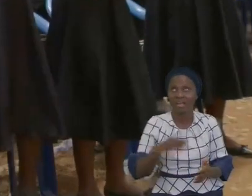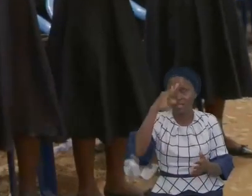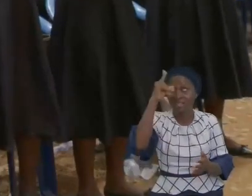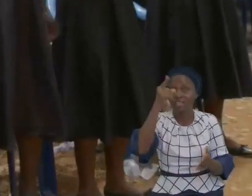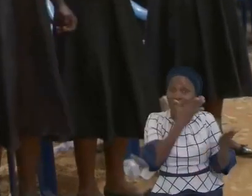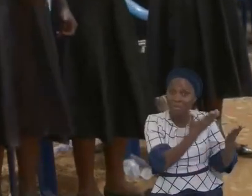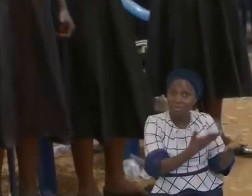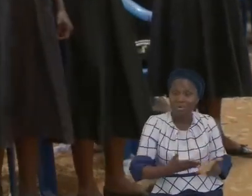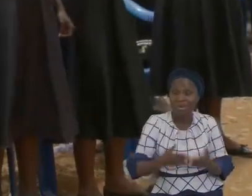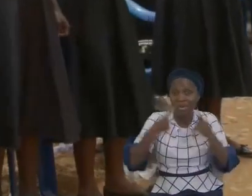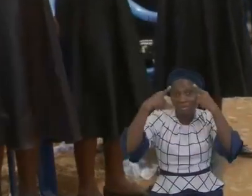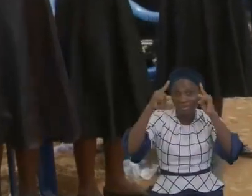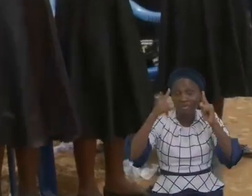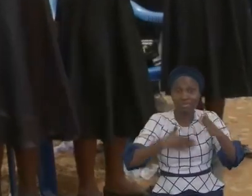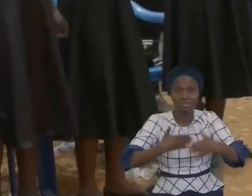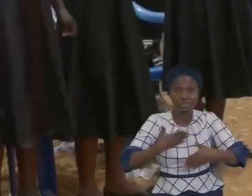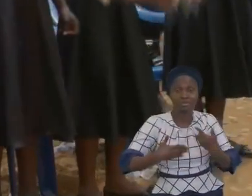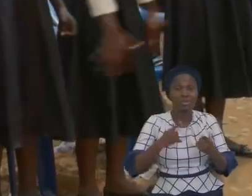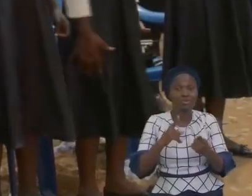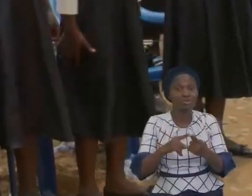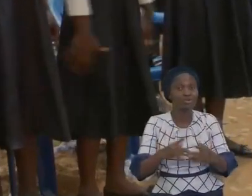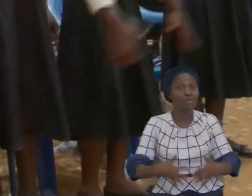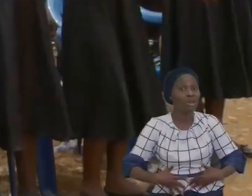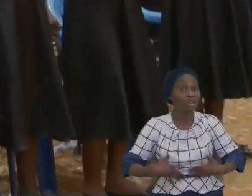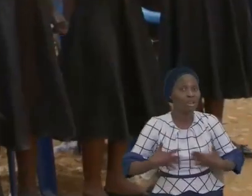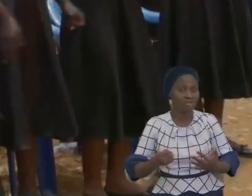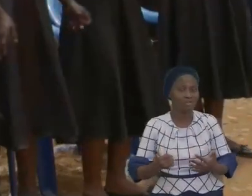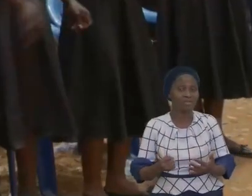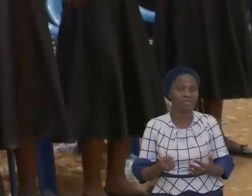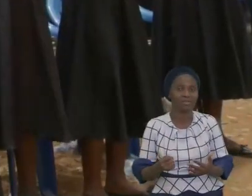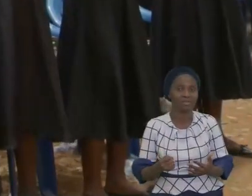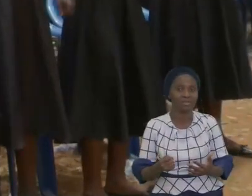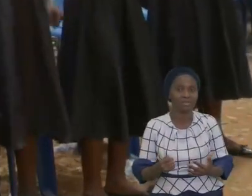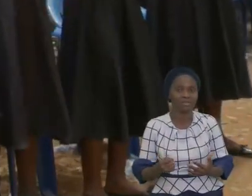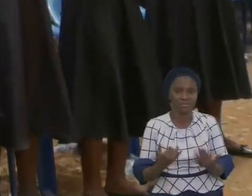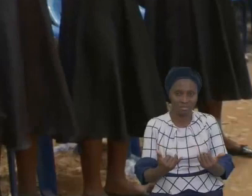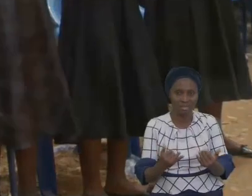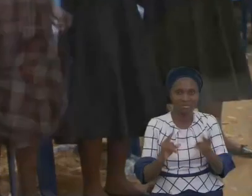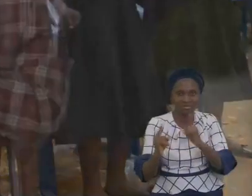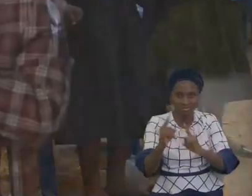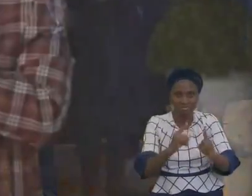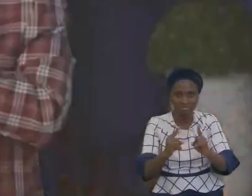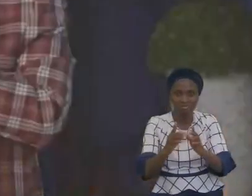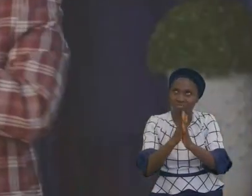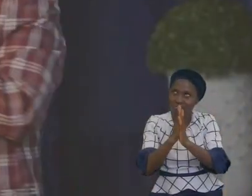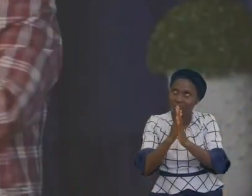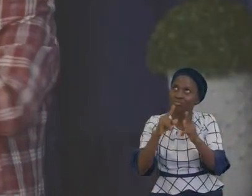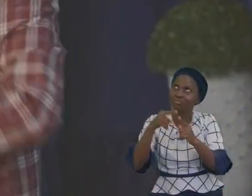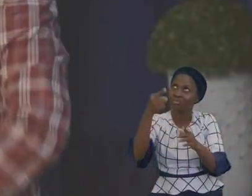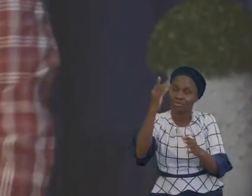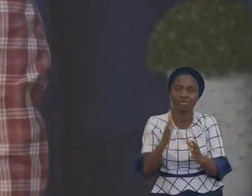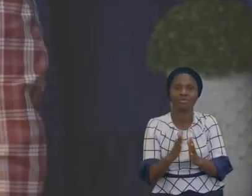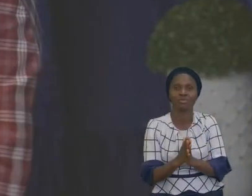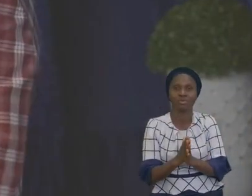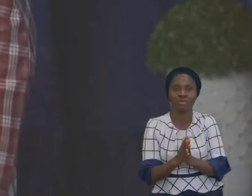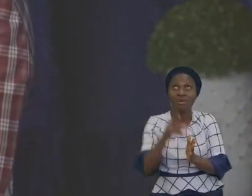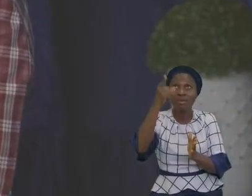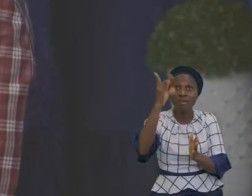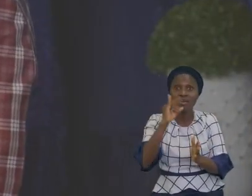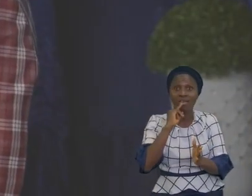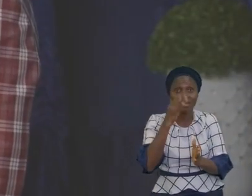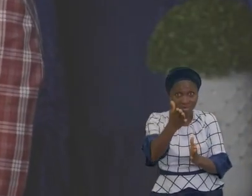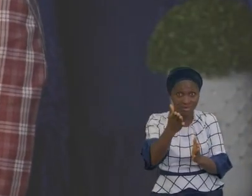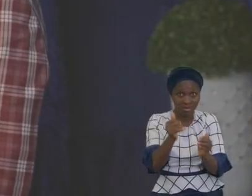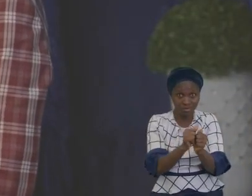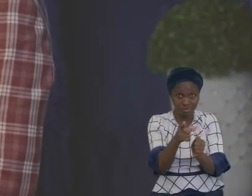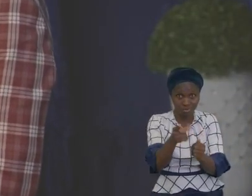Talk to the Lord. He's right there to help you. And if you say, Lord, here I